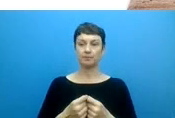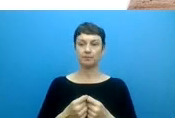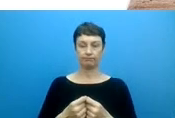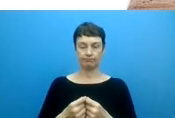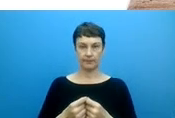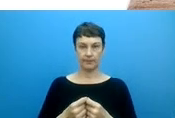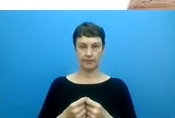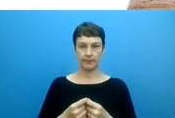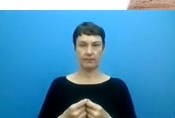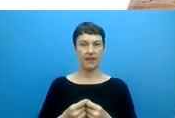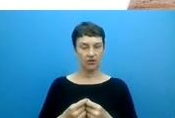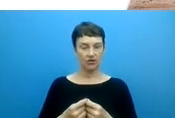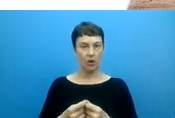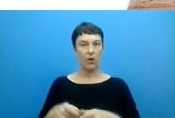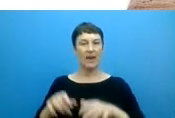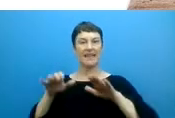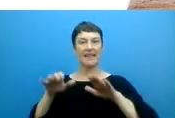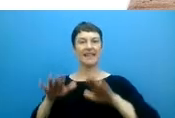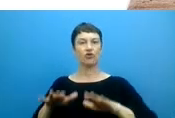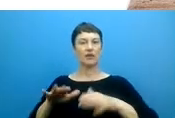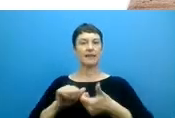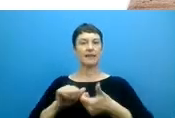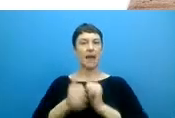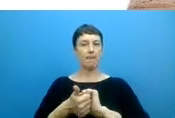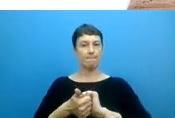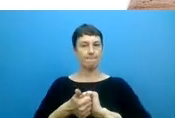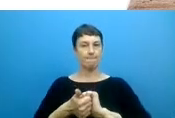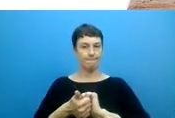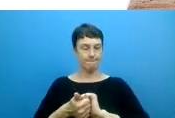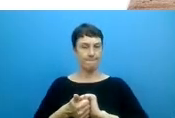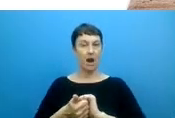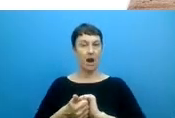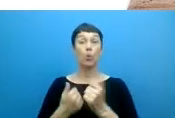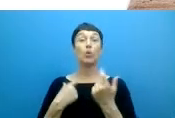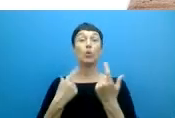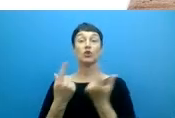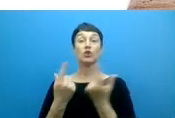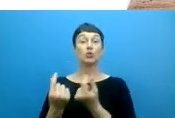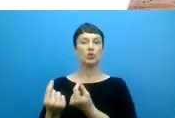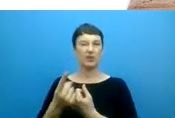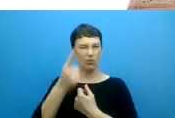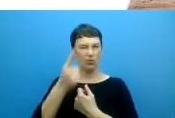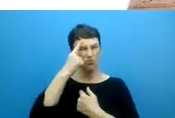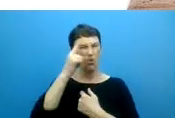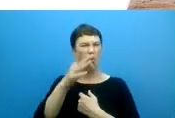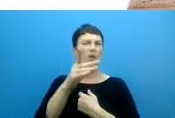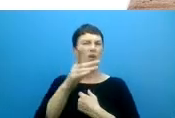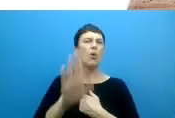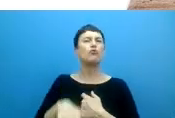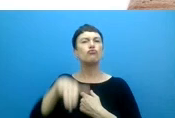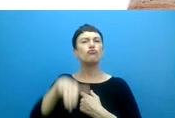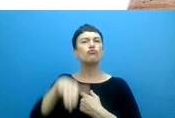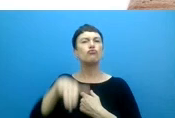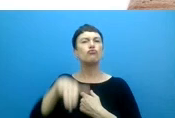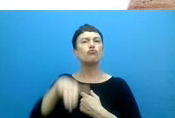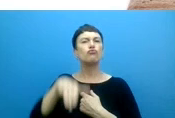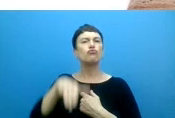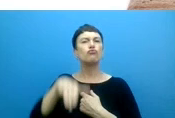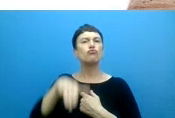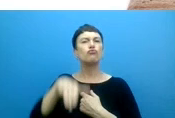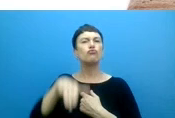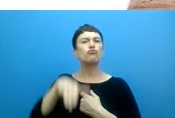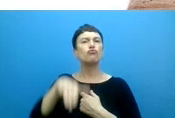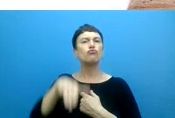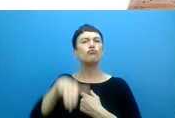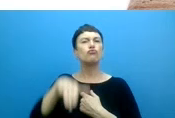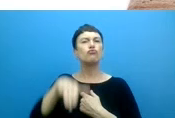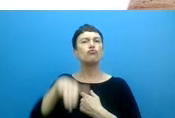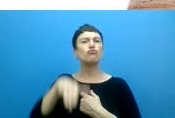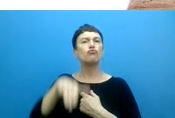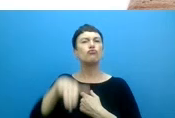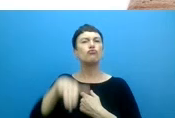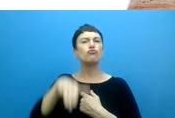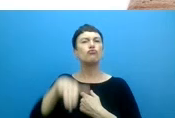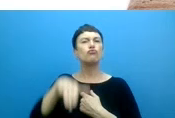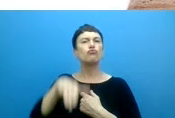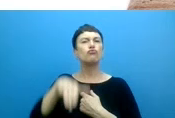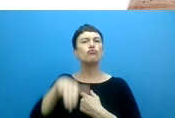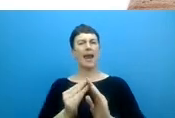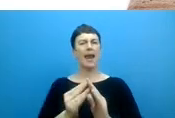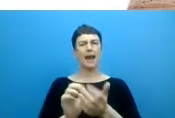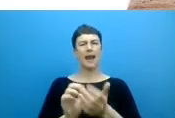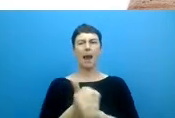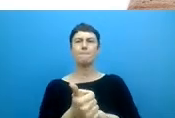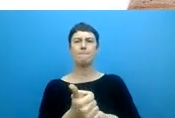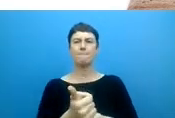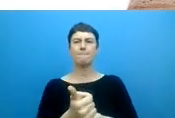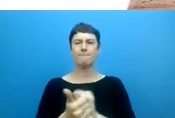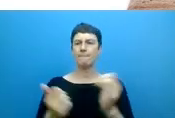slot to Indigenous games, right? So growing up, there are these games that we grew up playing in our communities that transcend sports code,